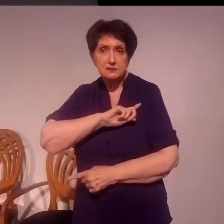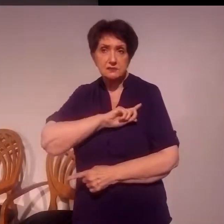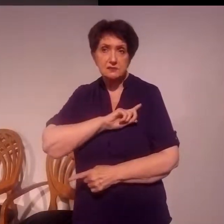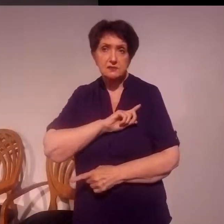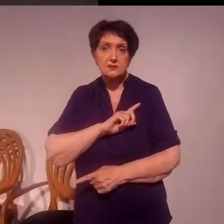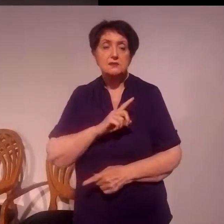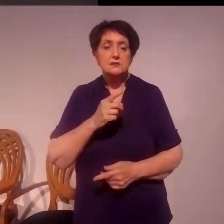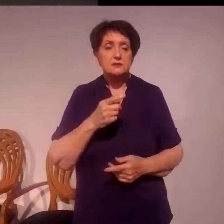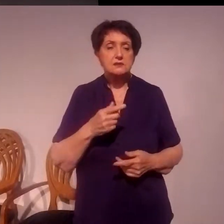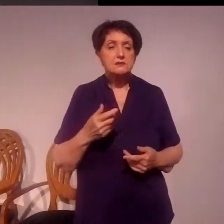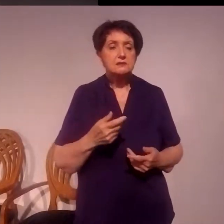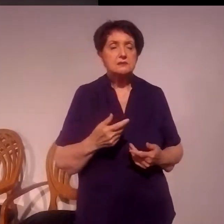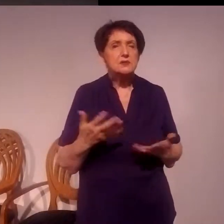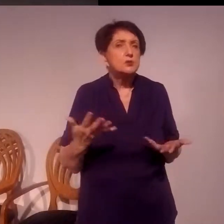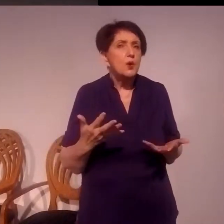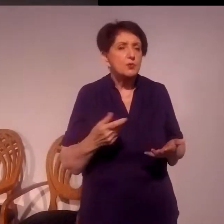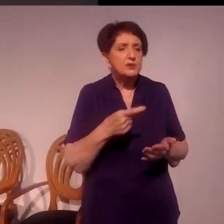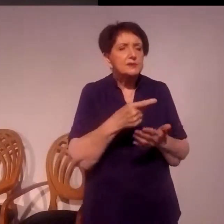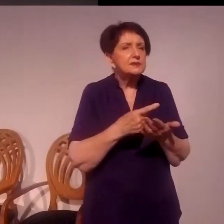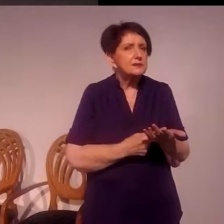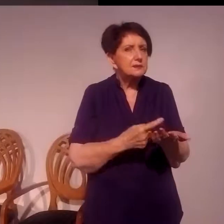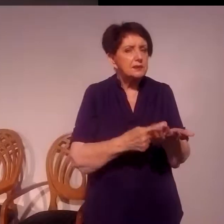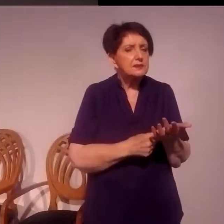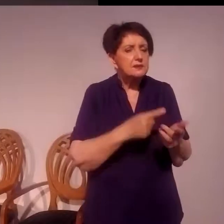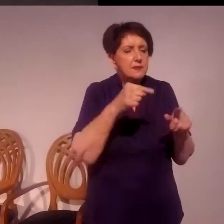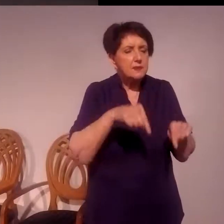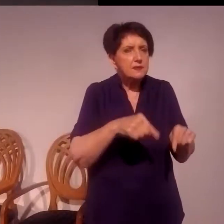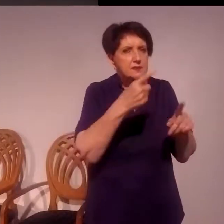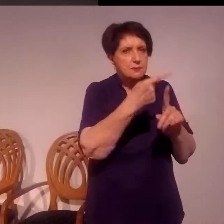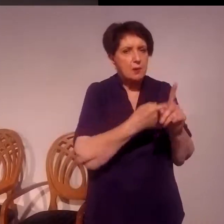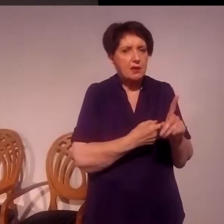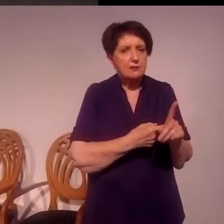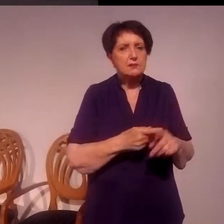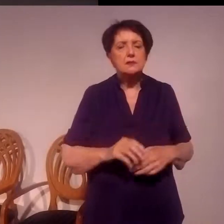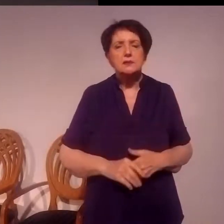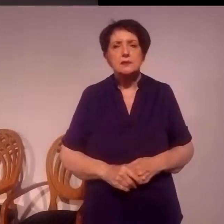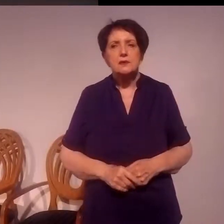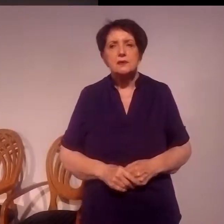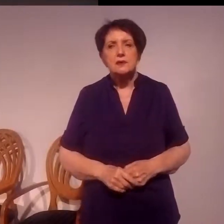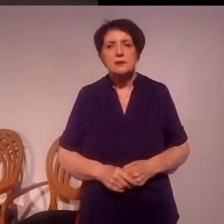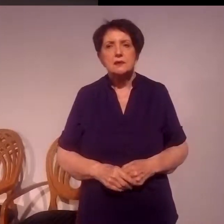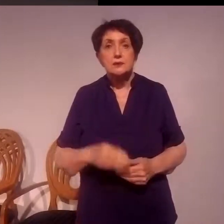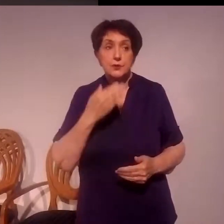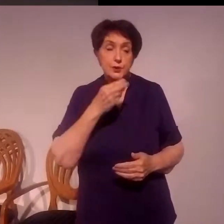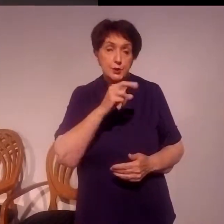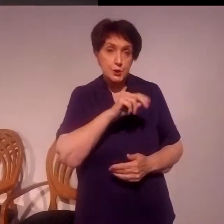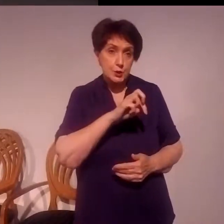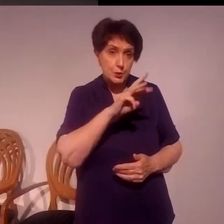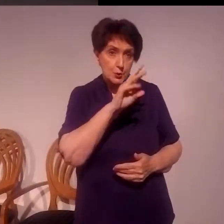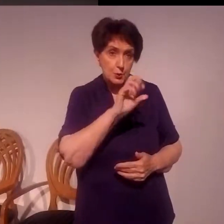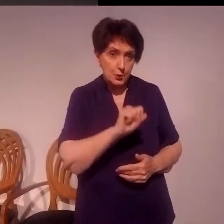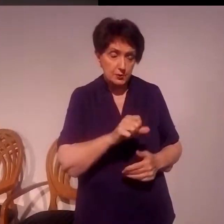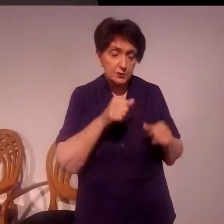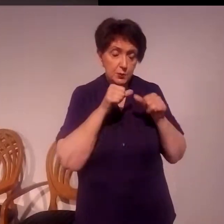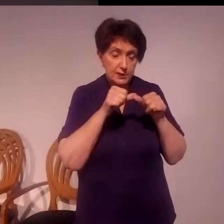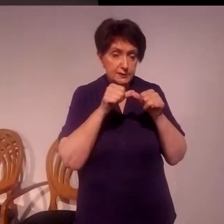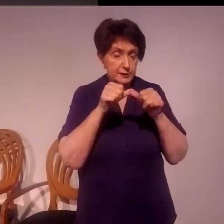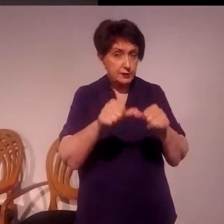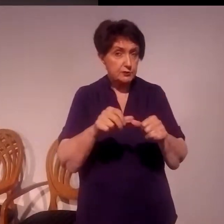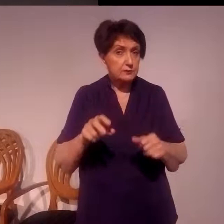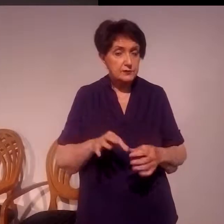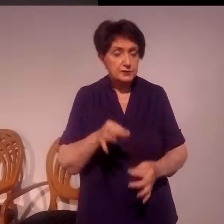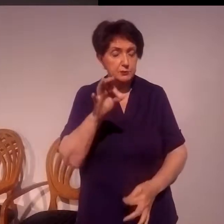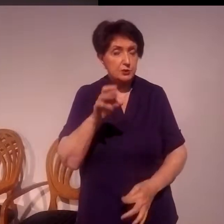about this month. And the good news is as we continue on this spiritual journey and practice